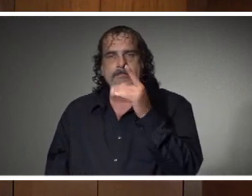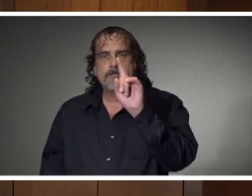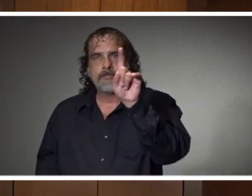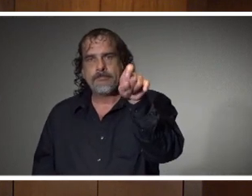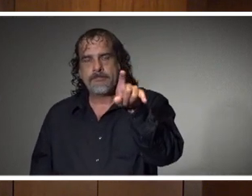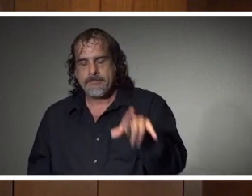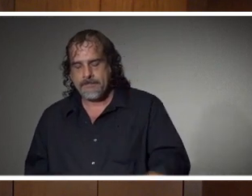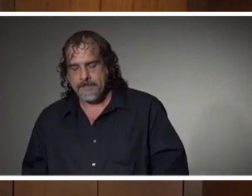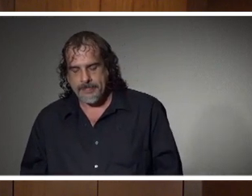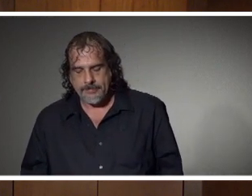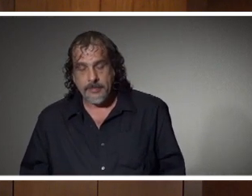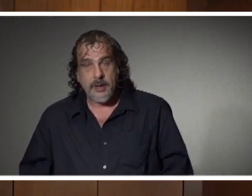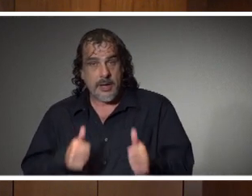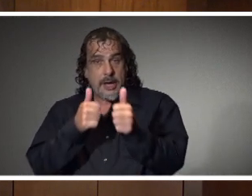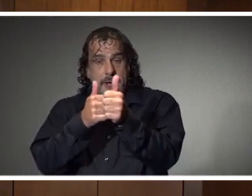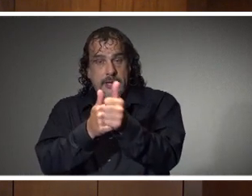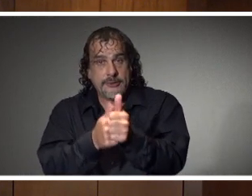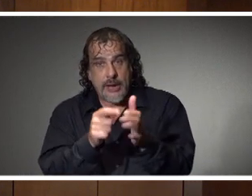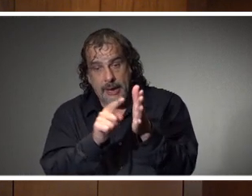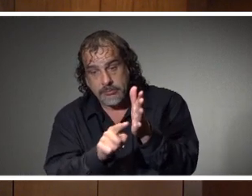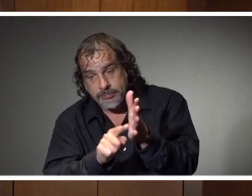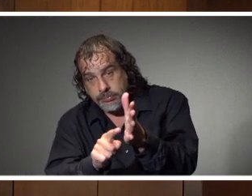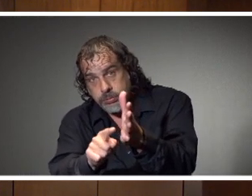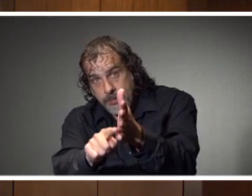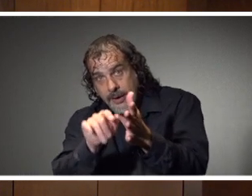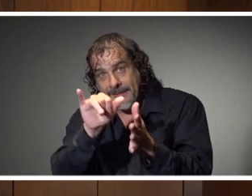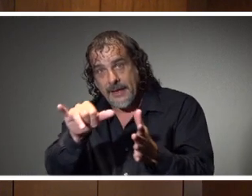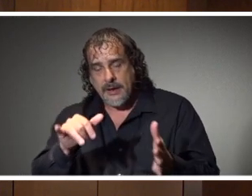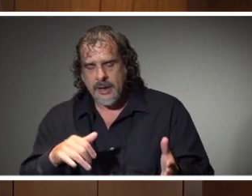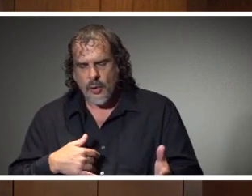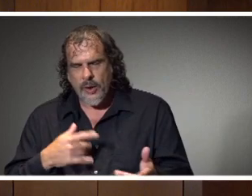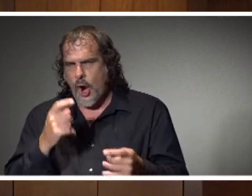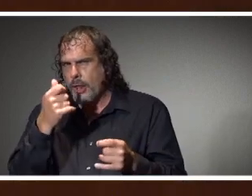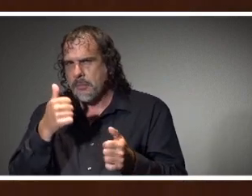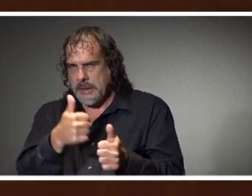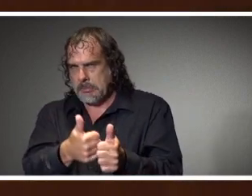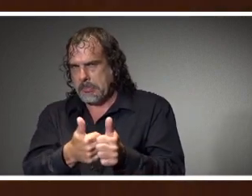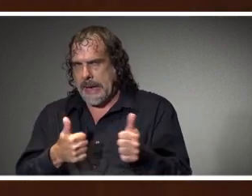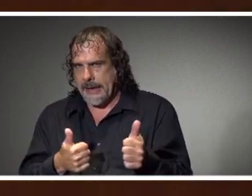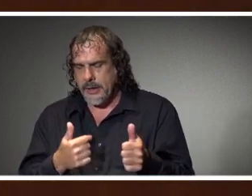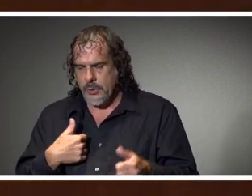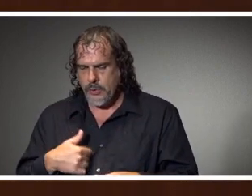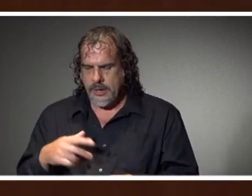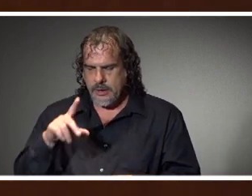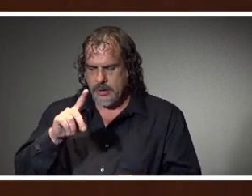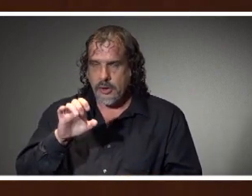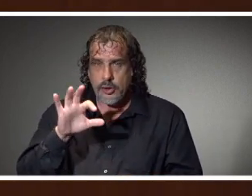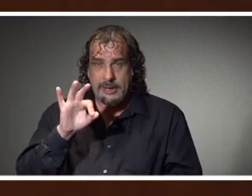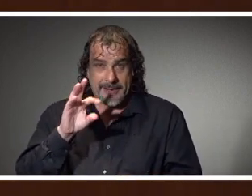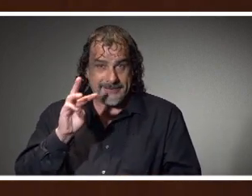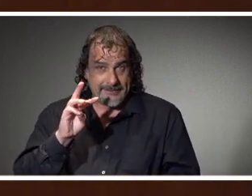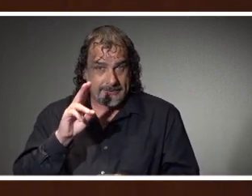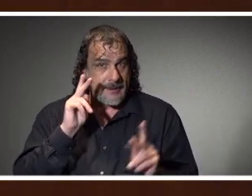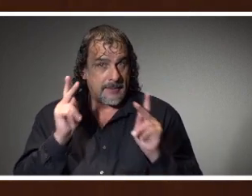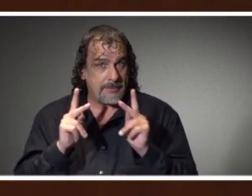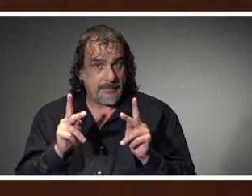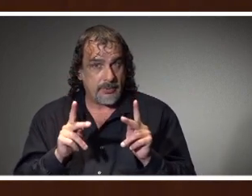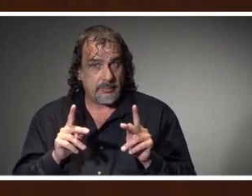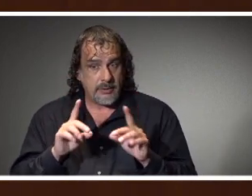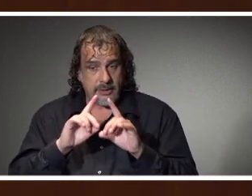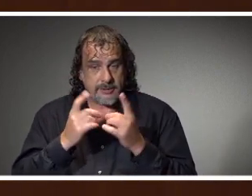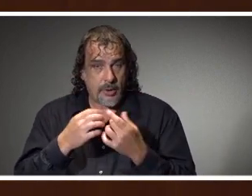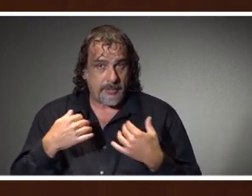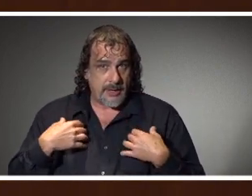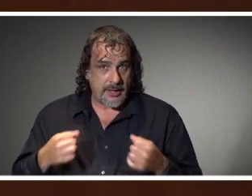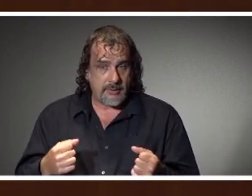tracing, I was ready for the answer a couple days ago, so I'm going to be a little bit behind. We had 196 committed Department of Health, and we had